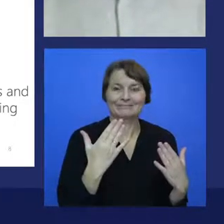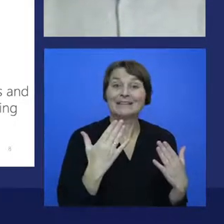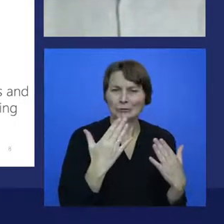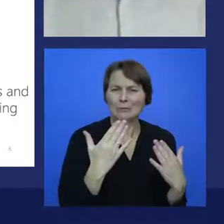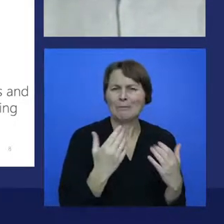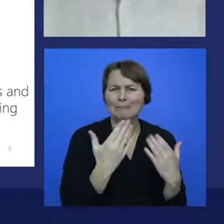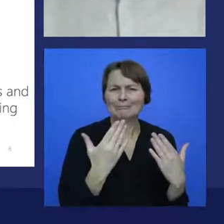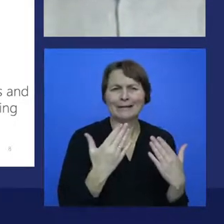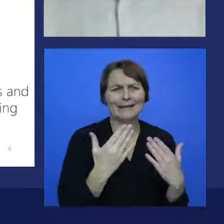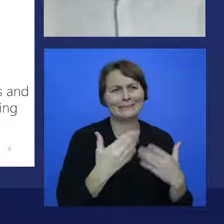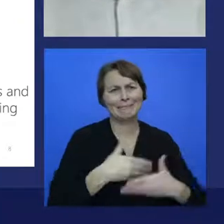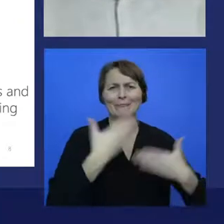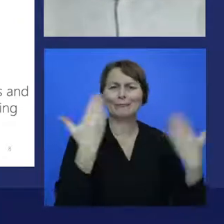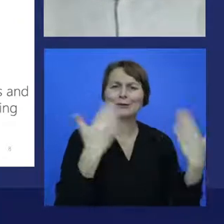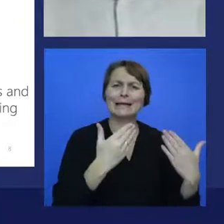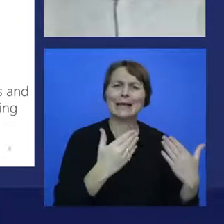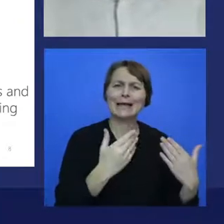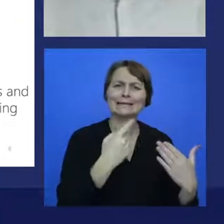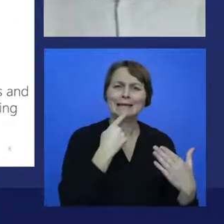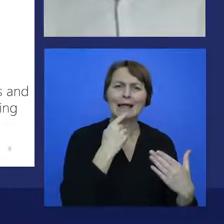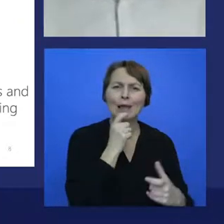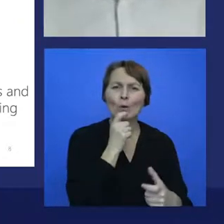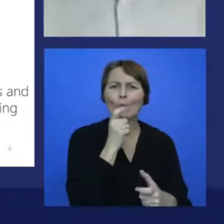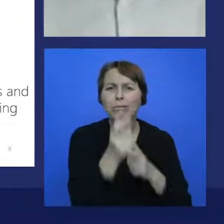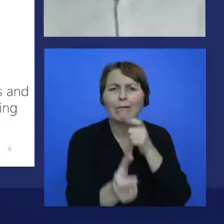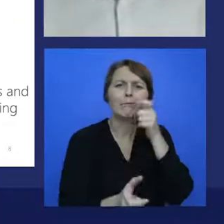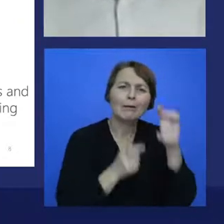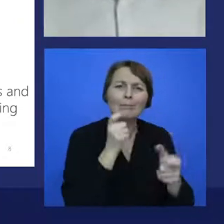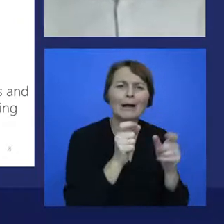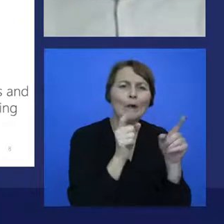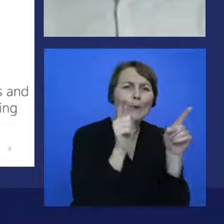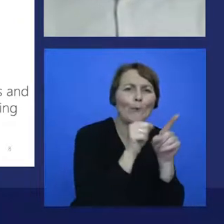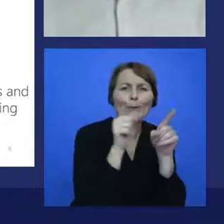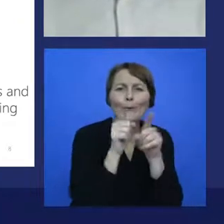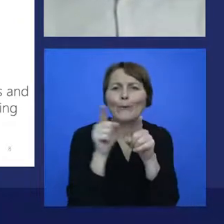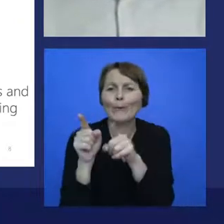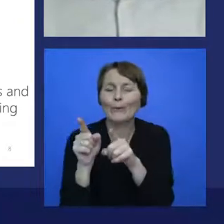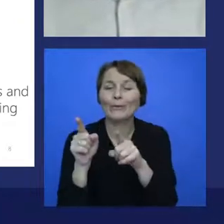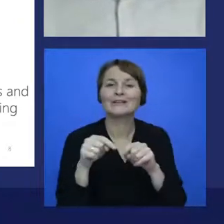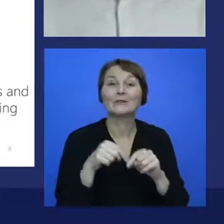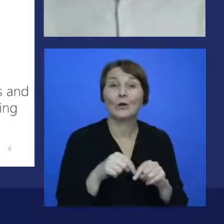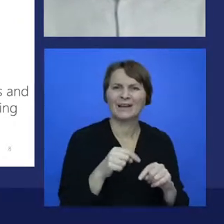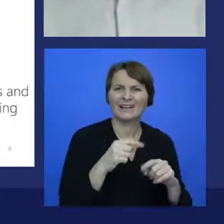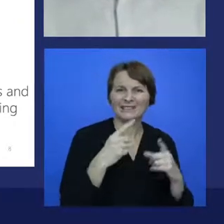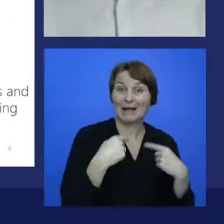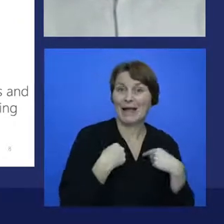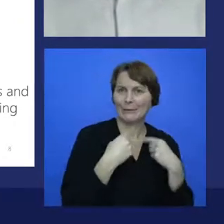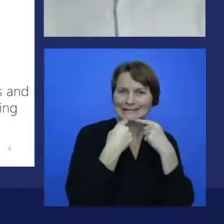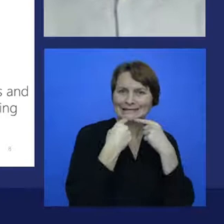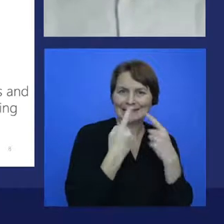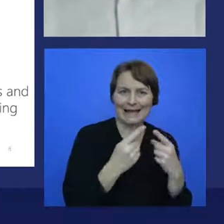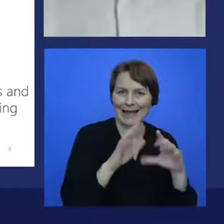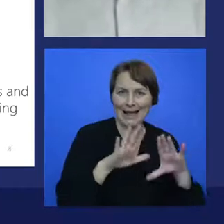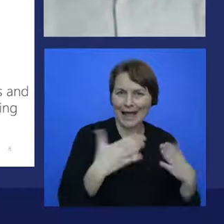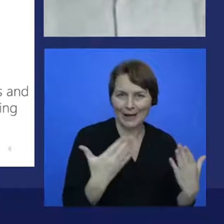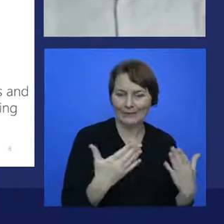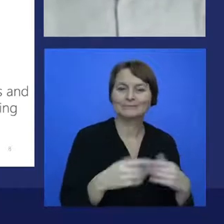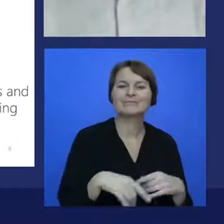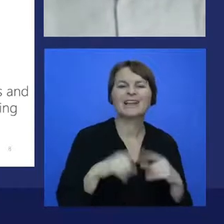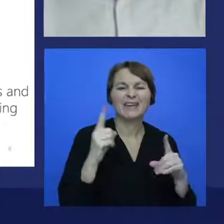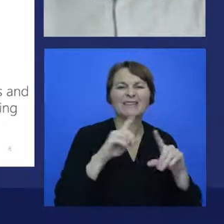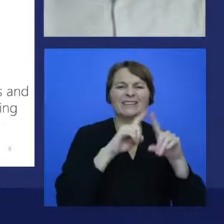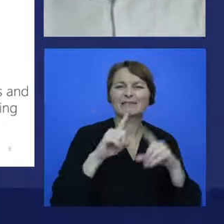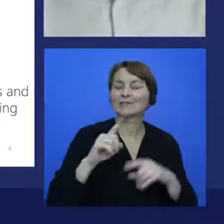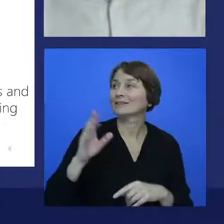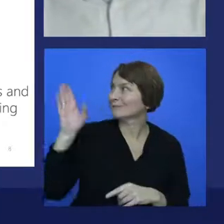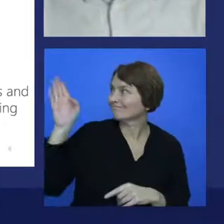Acronyms. So I just wanted to demystify a couple of these that I might be using. So what's the difference between augmented, virtual, and